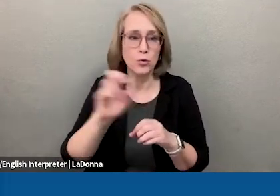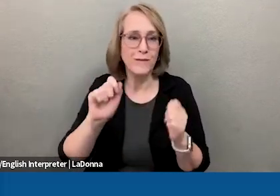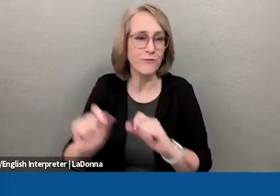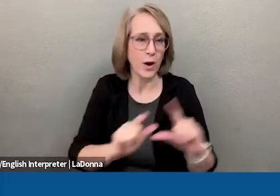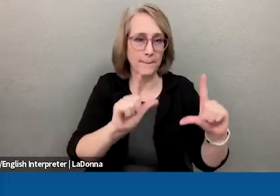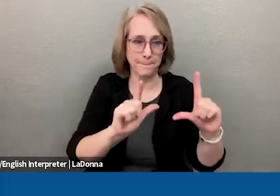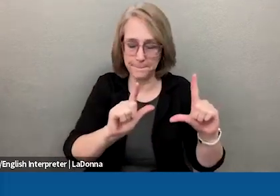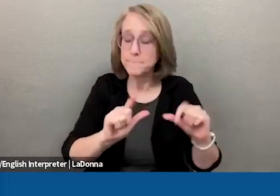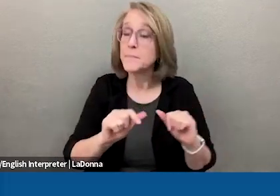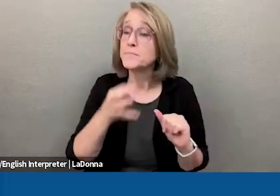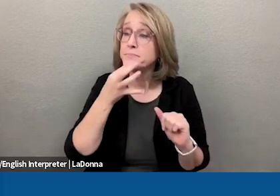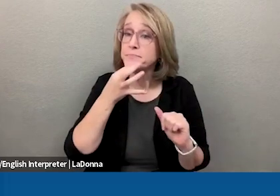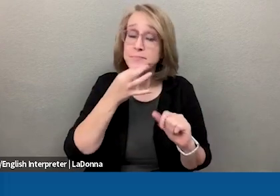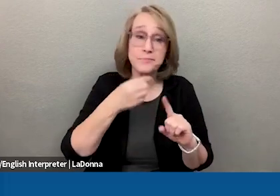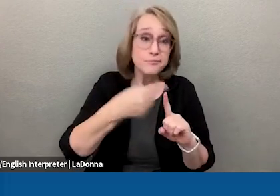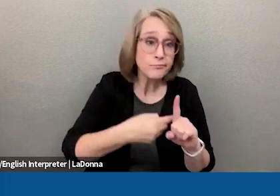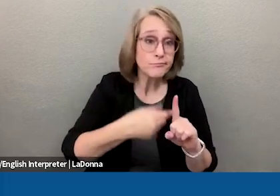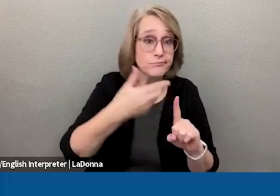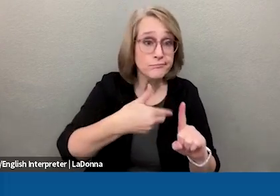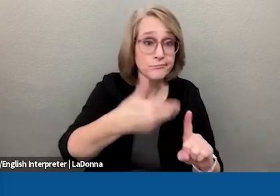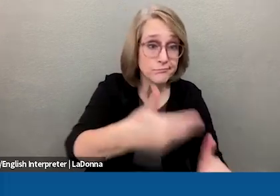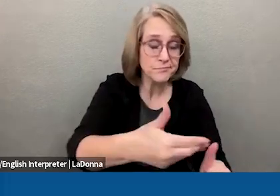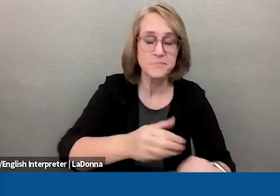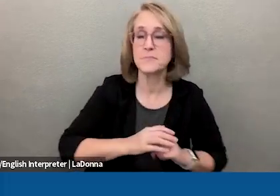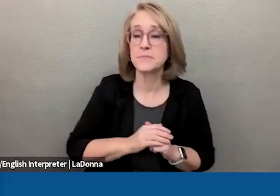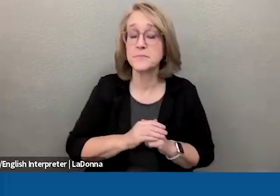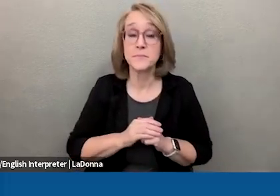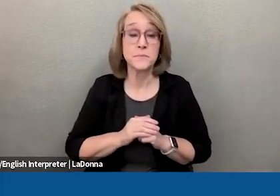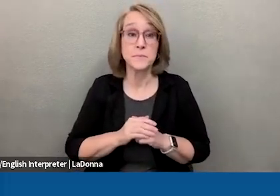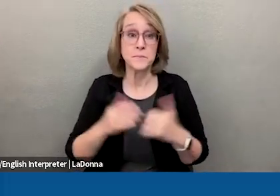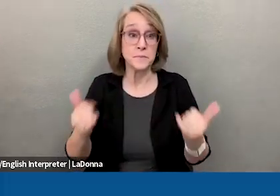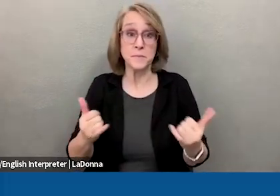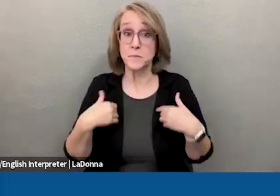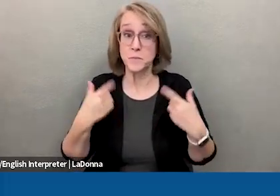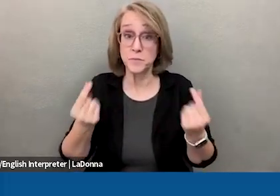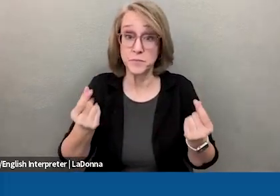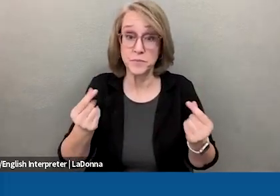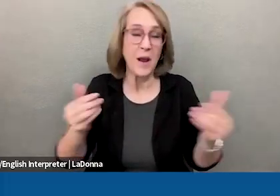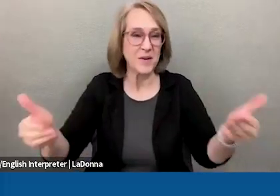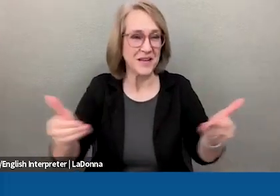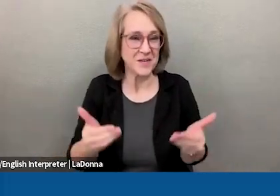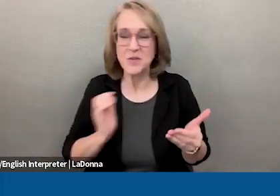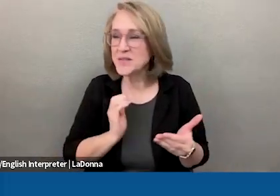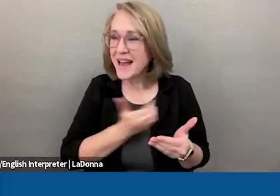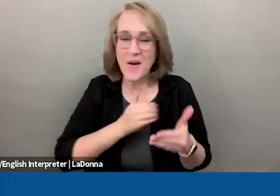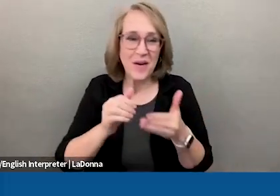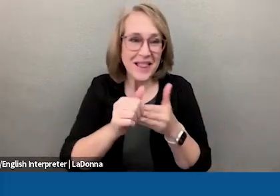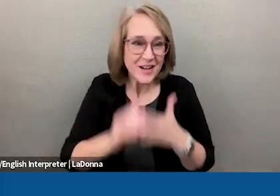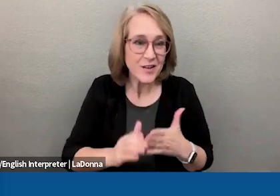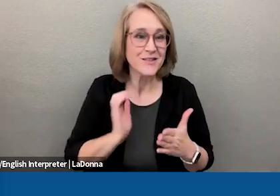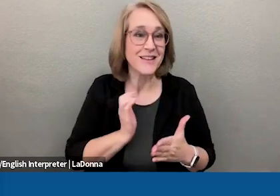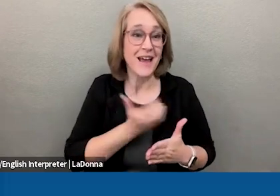so ahead of us. What I'd like to do now is to introduce our fearless leaders, our